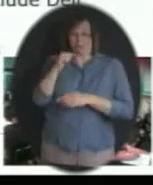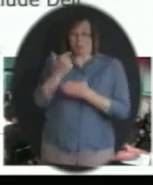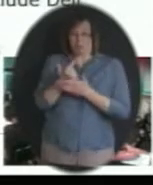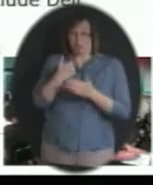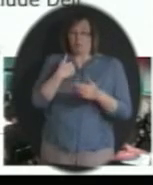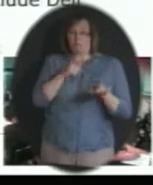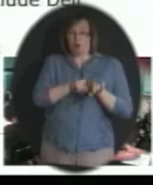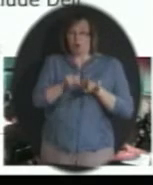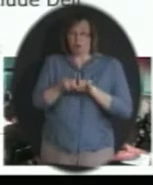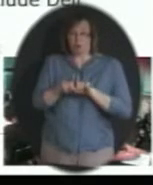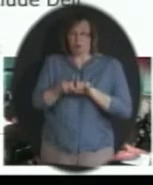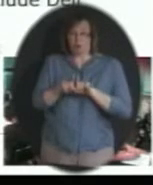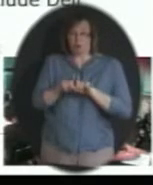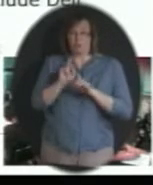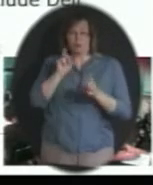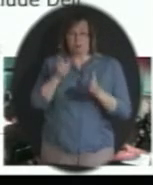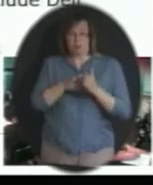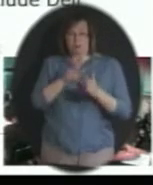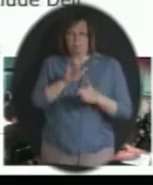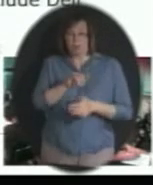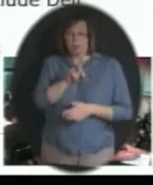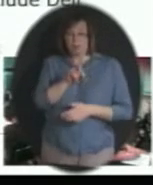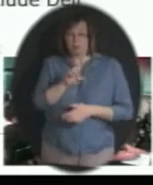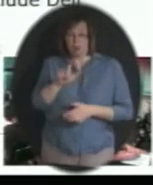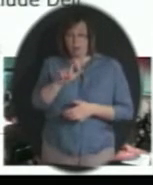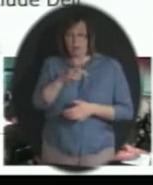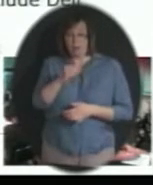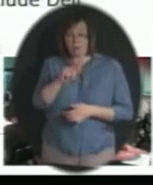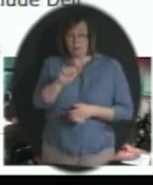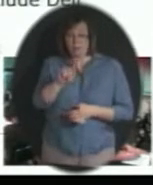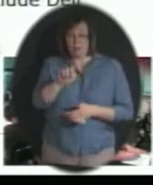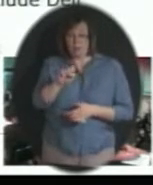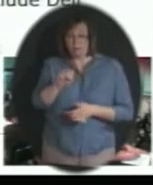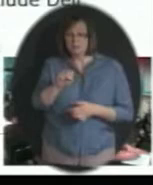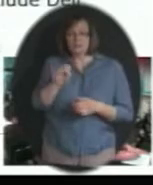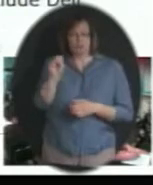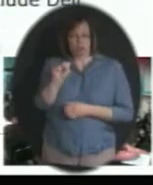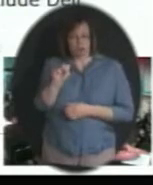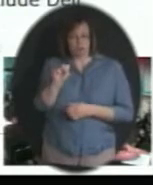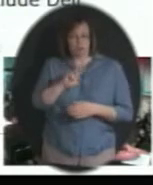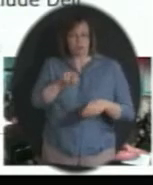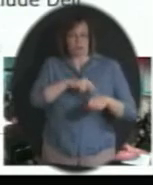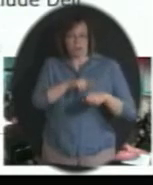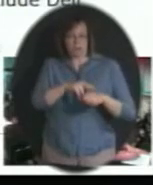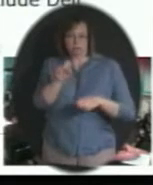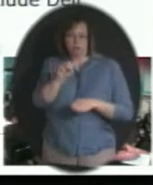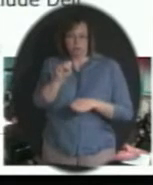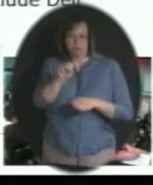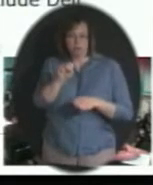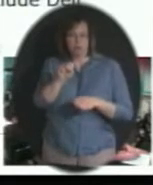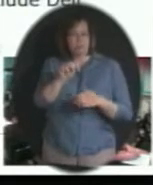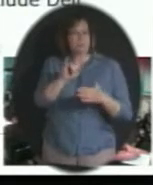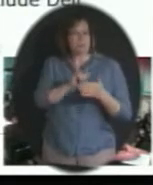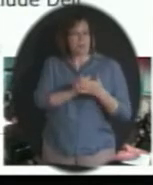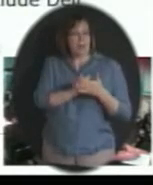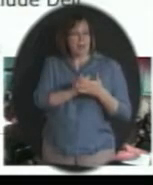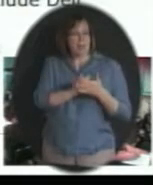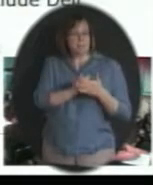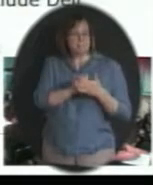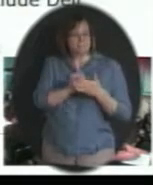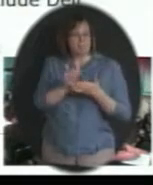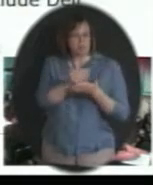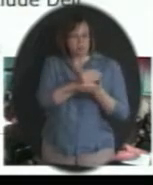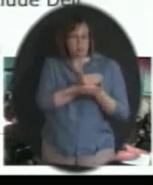have also been recognized as Dell and Gates Millennium Scholars. These are national scholarships that